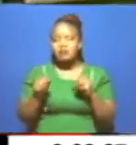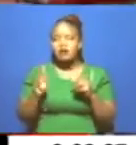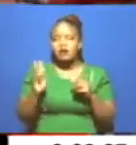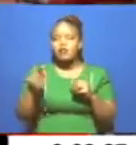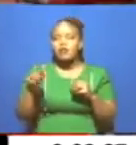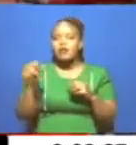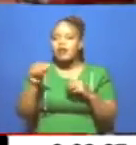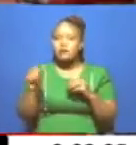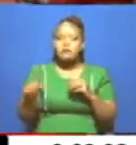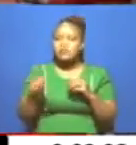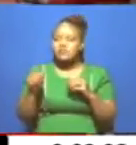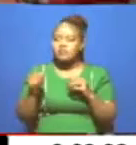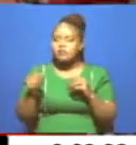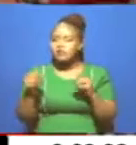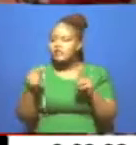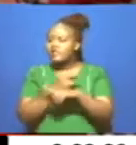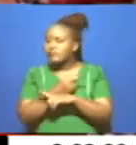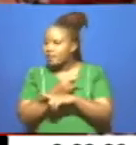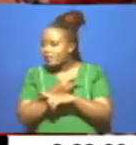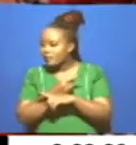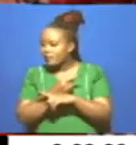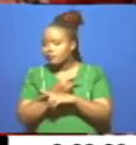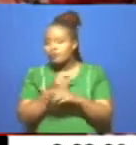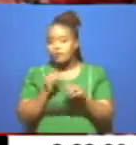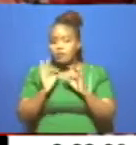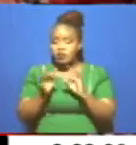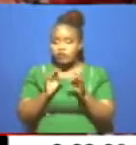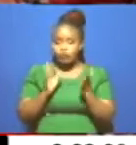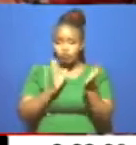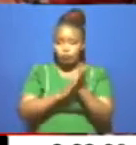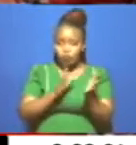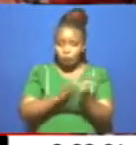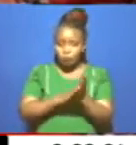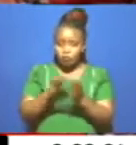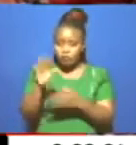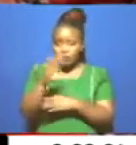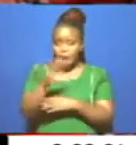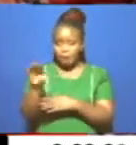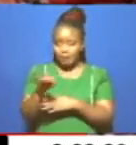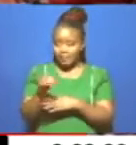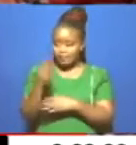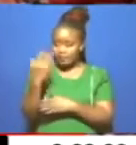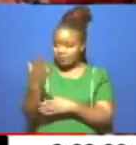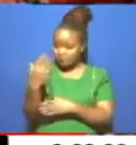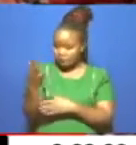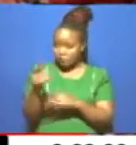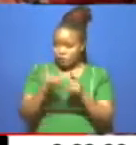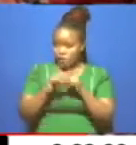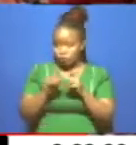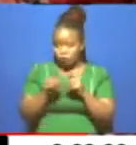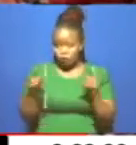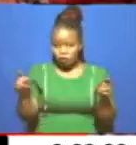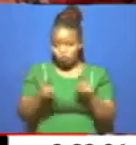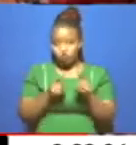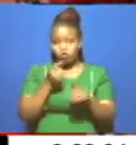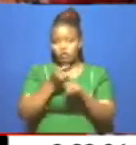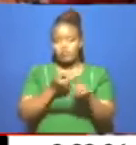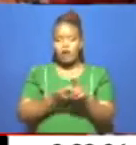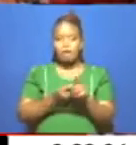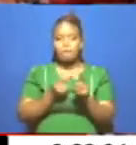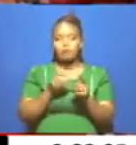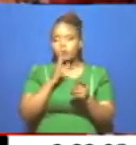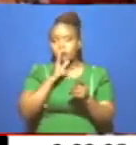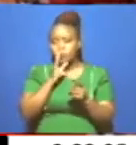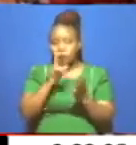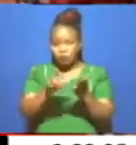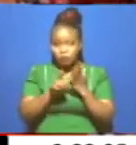whether the fiscal deficit, as proposed in the budget policy statement, and the medium-term debt management strategy for the